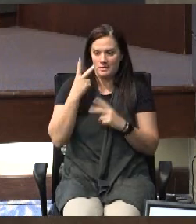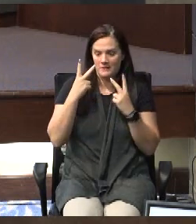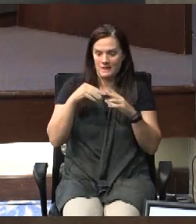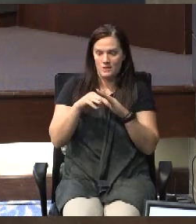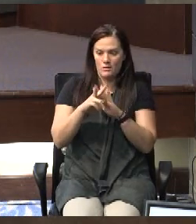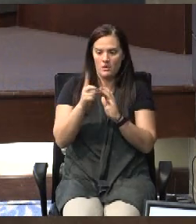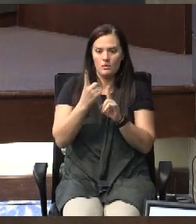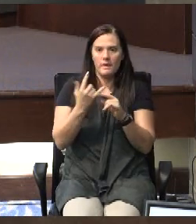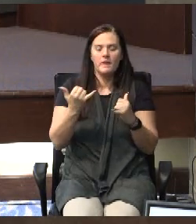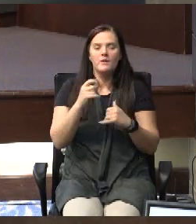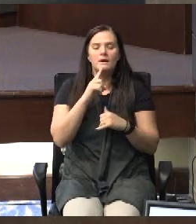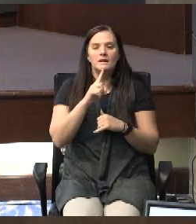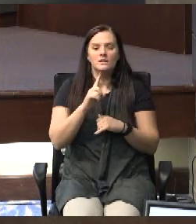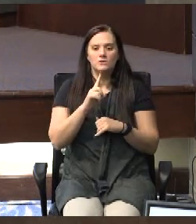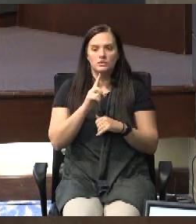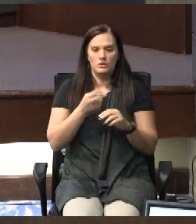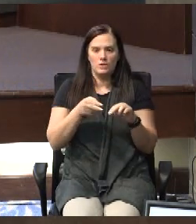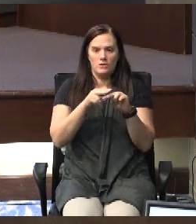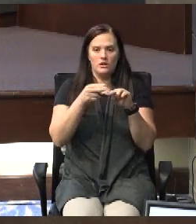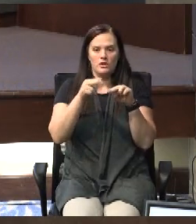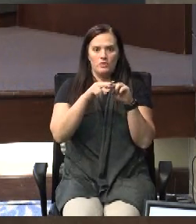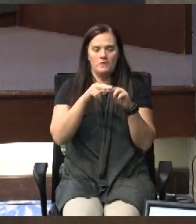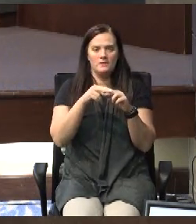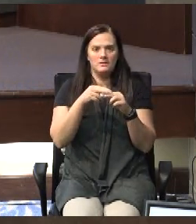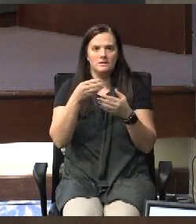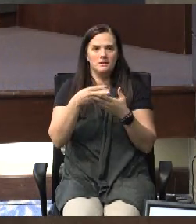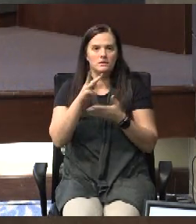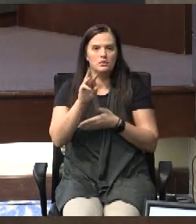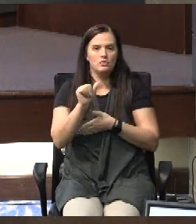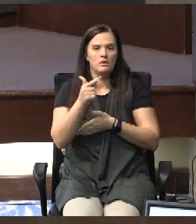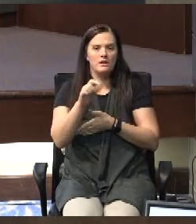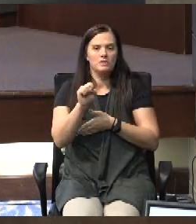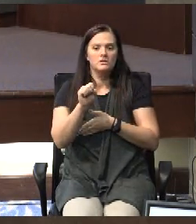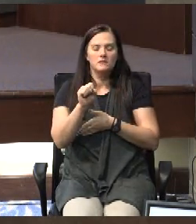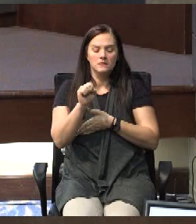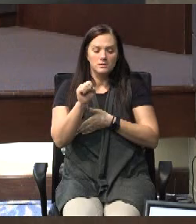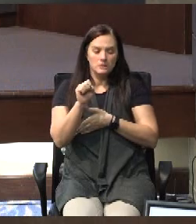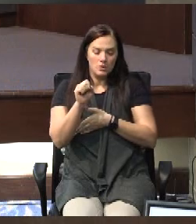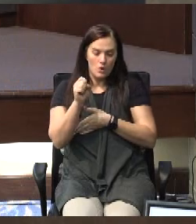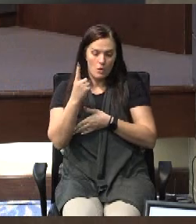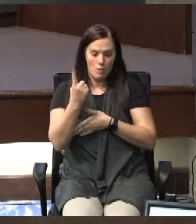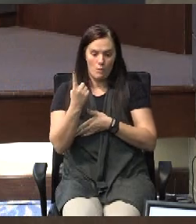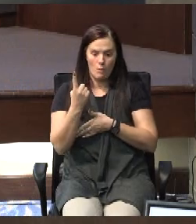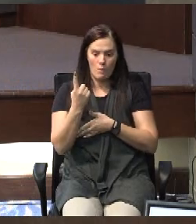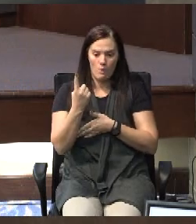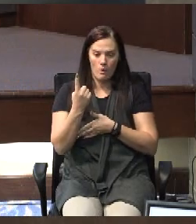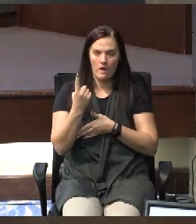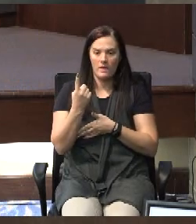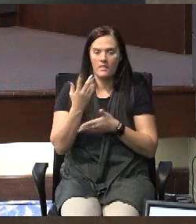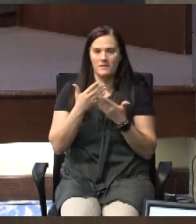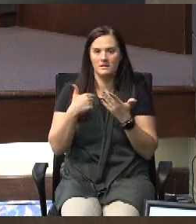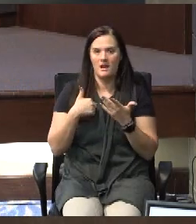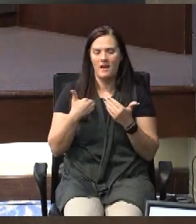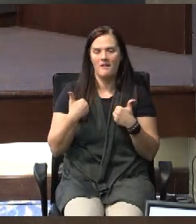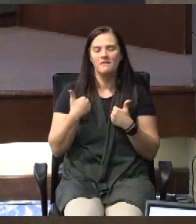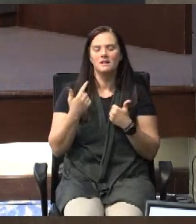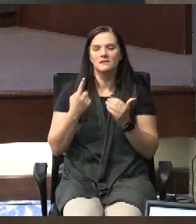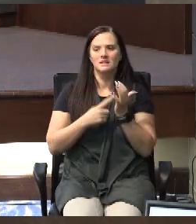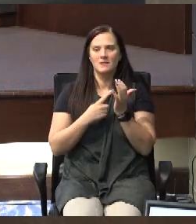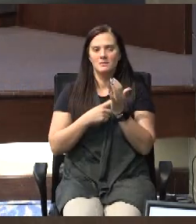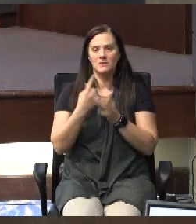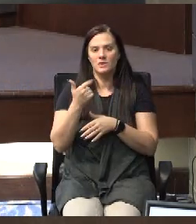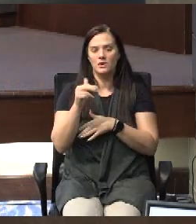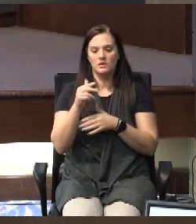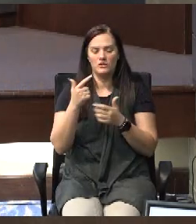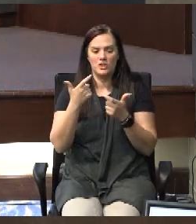Waco right now are increased wages, and one of the weights that I carry is it seems like there's sometimes a Grand